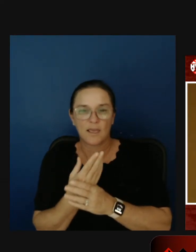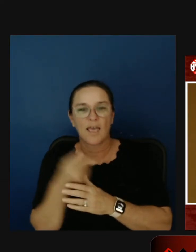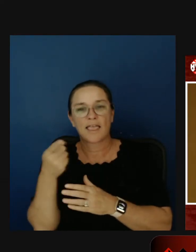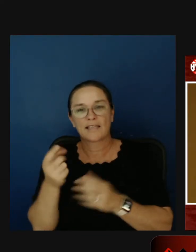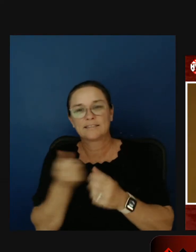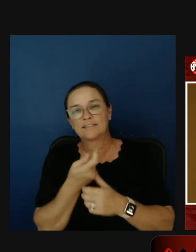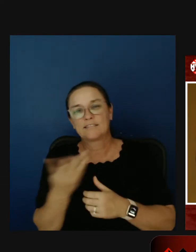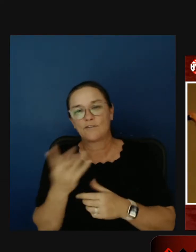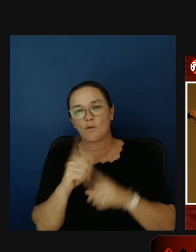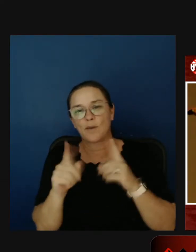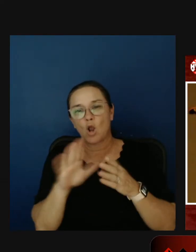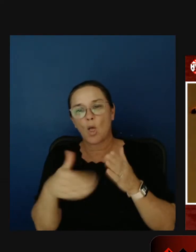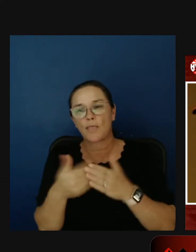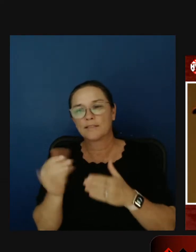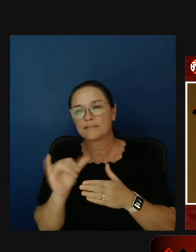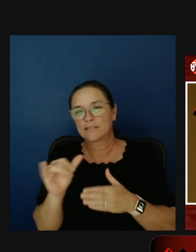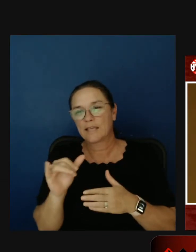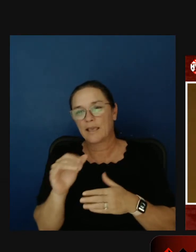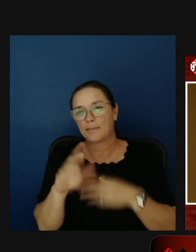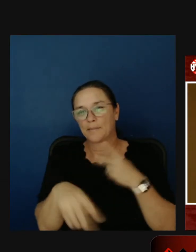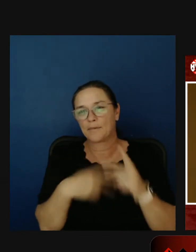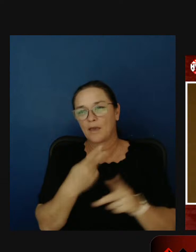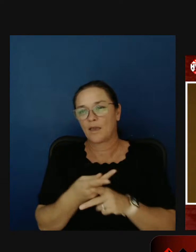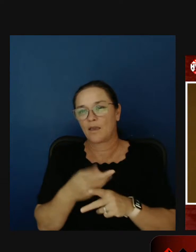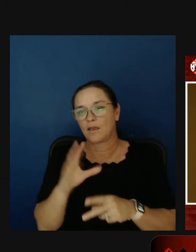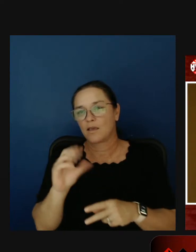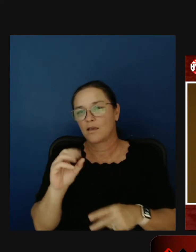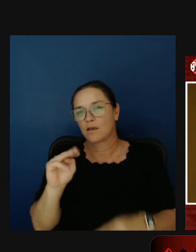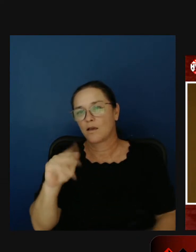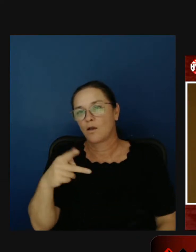they're all the same composition. Oops.